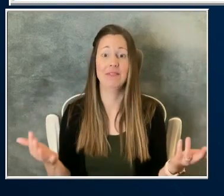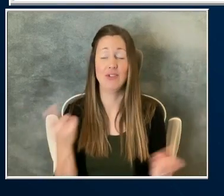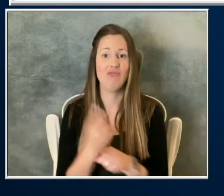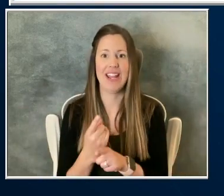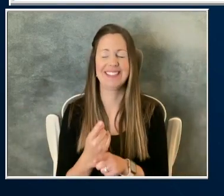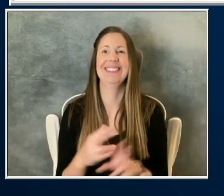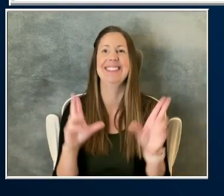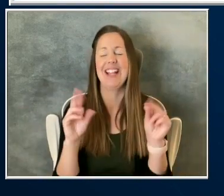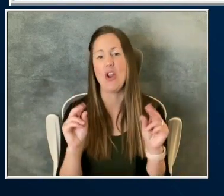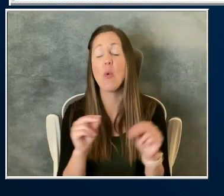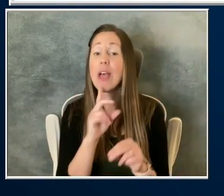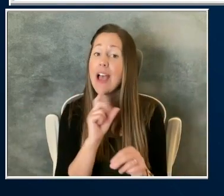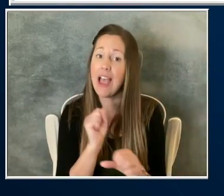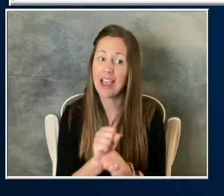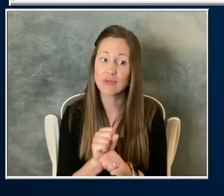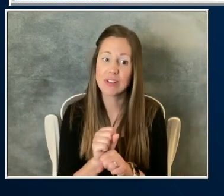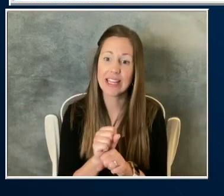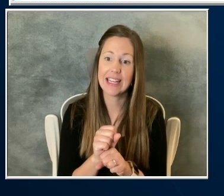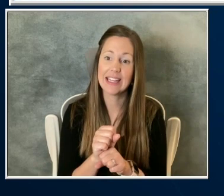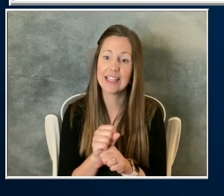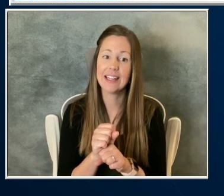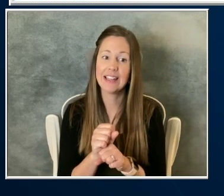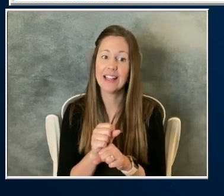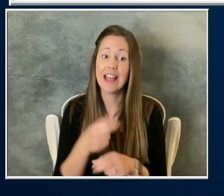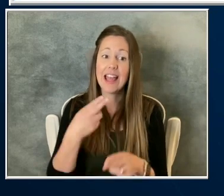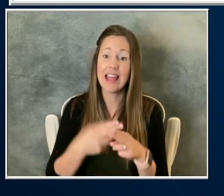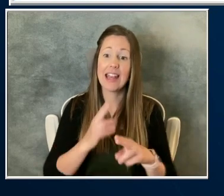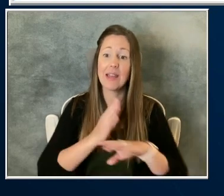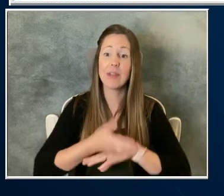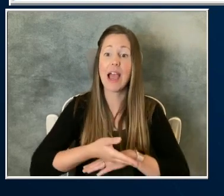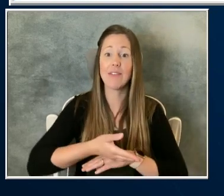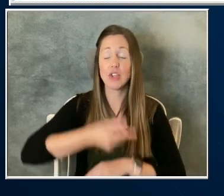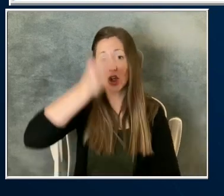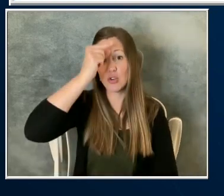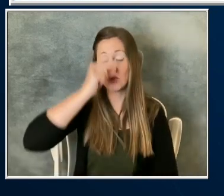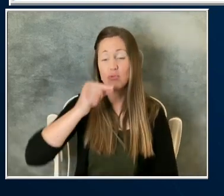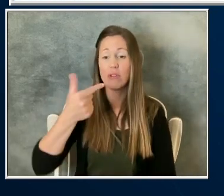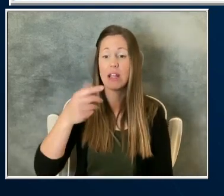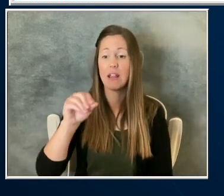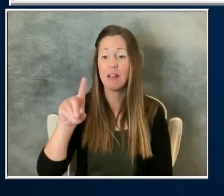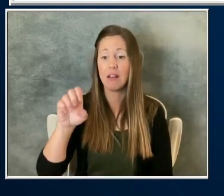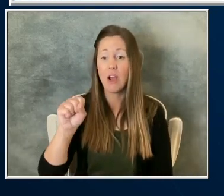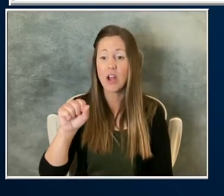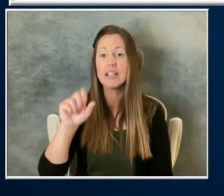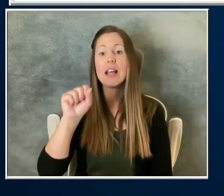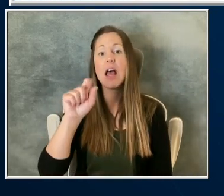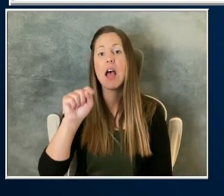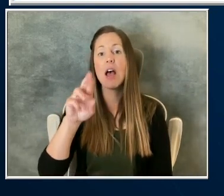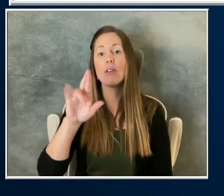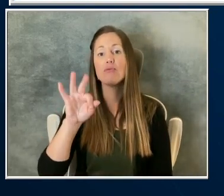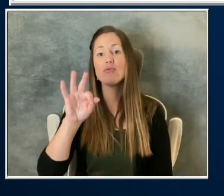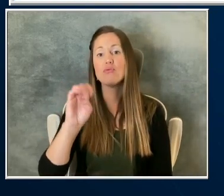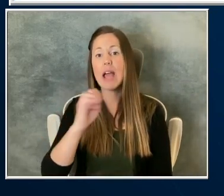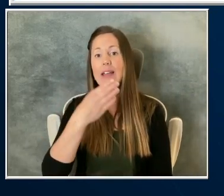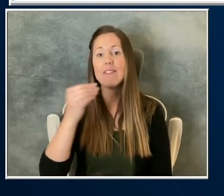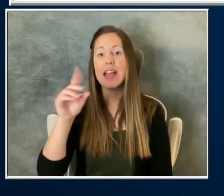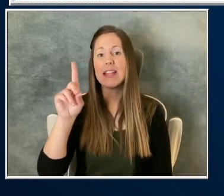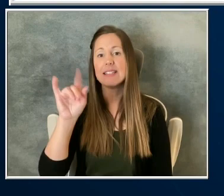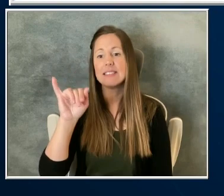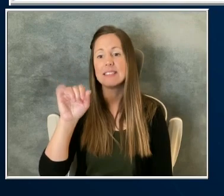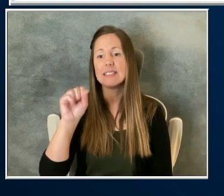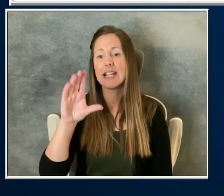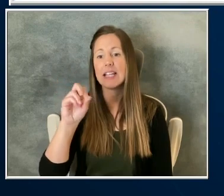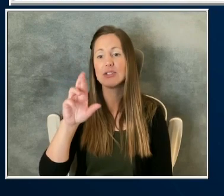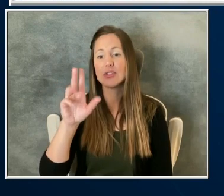actually, it was named after the Greek goddess of strife and discord, Eris. I think there's Hades, that's kind of bad